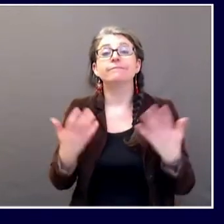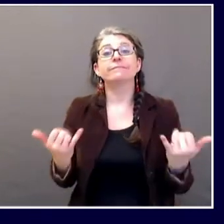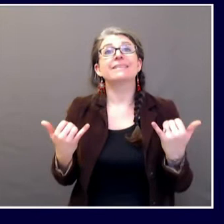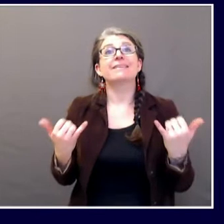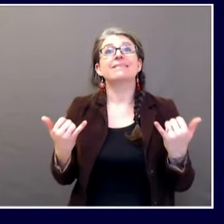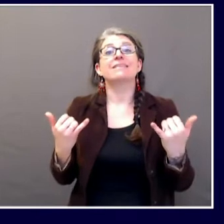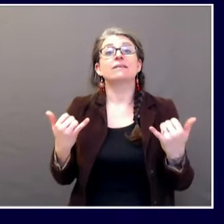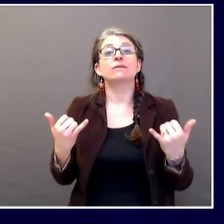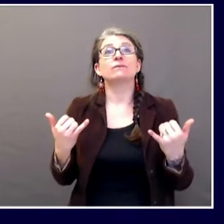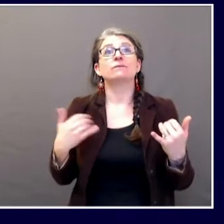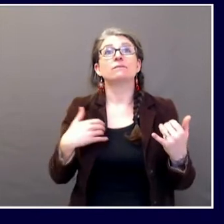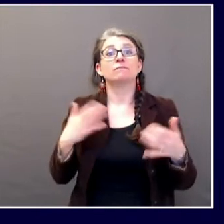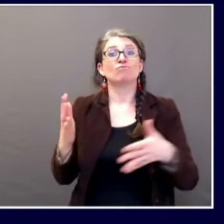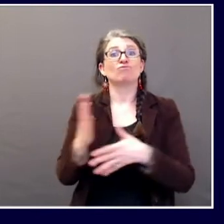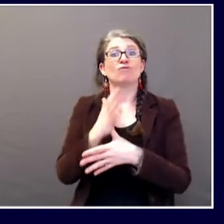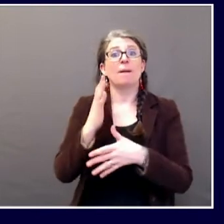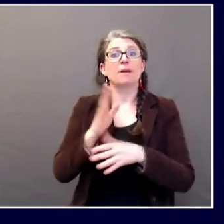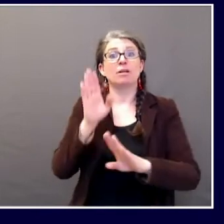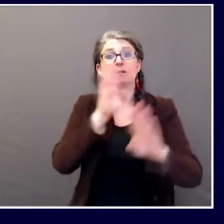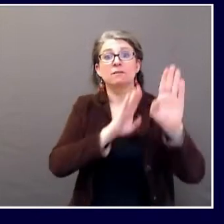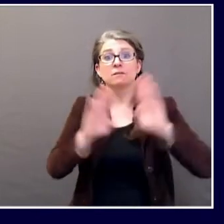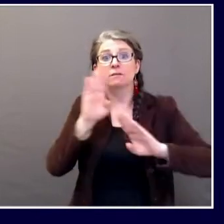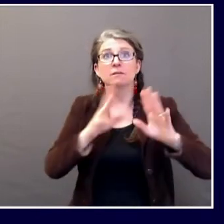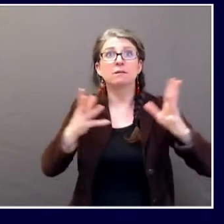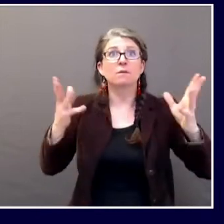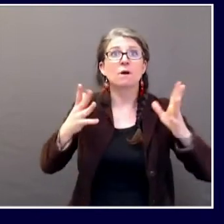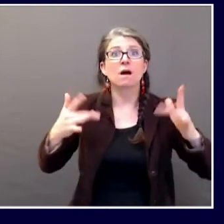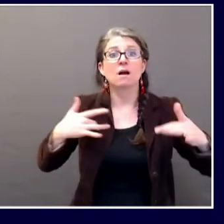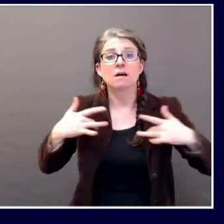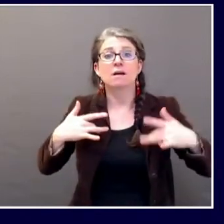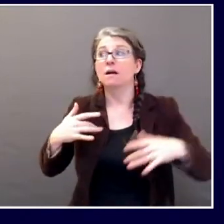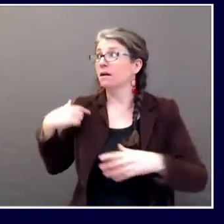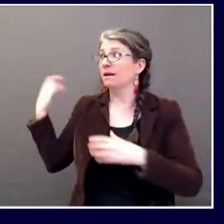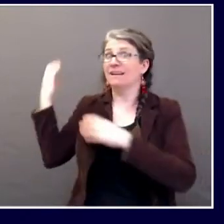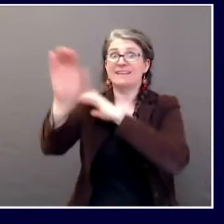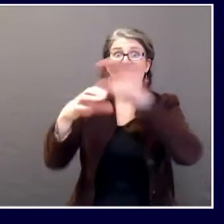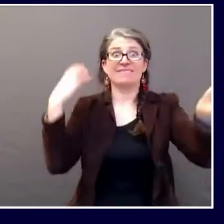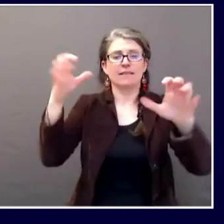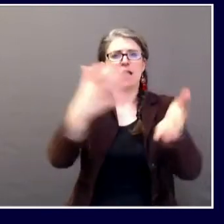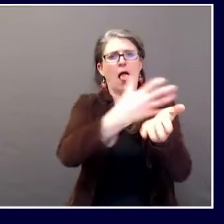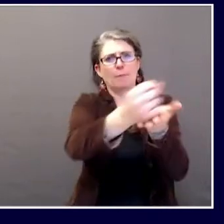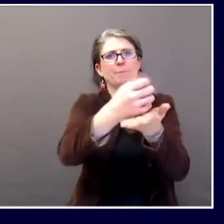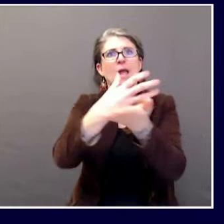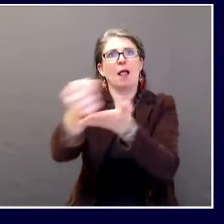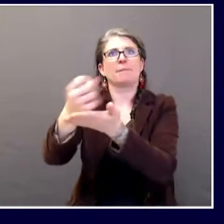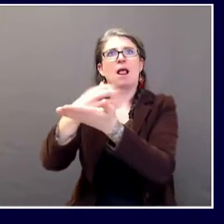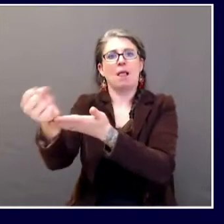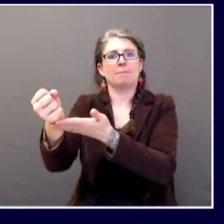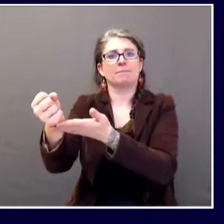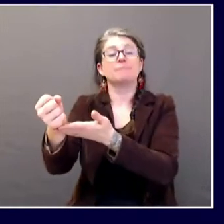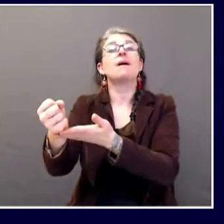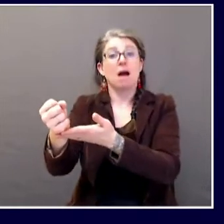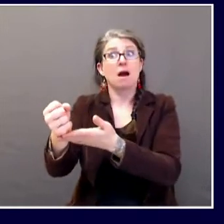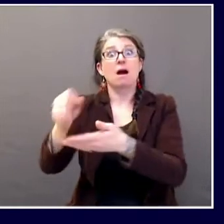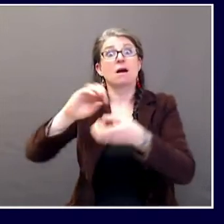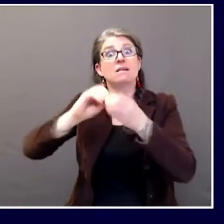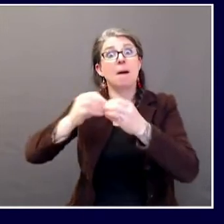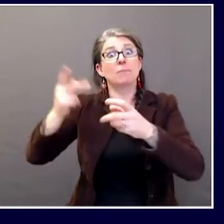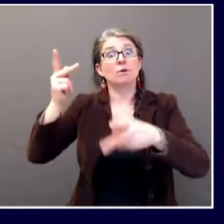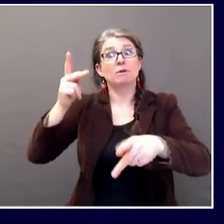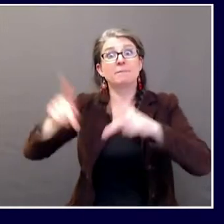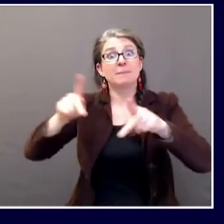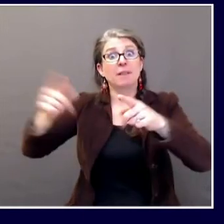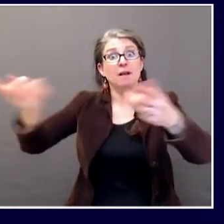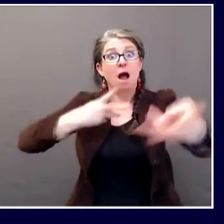know without a shadow of a doubt can achieve that high throughput. When we have a much higher supply of vaccine, we